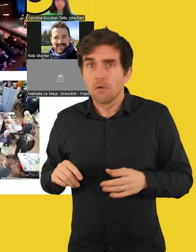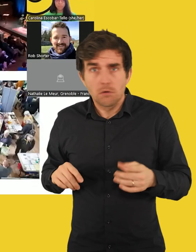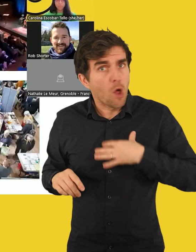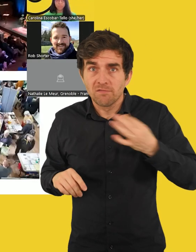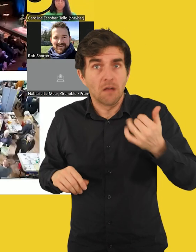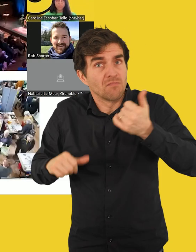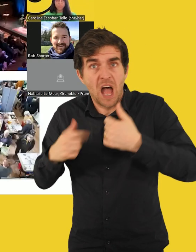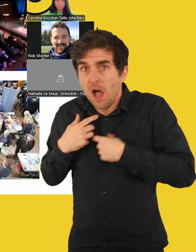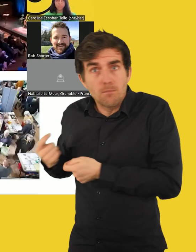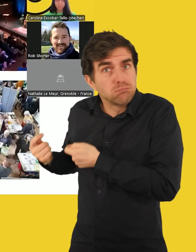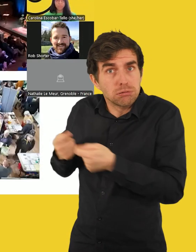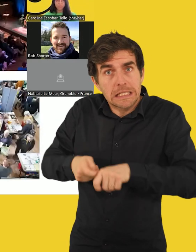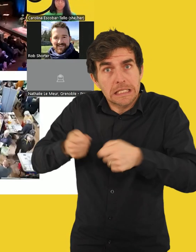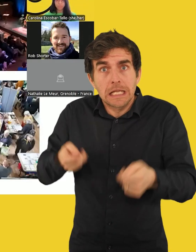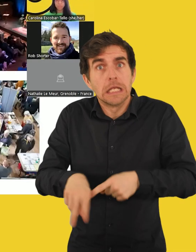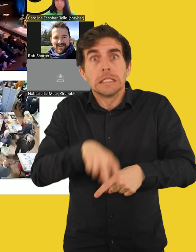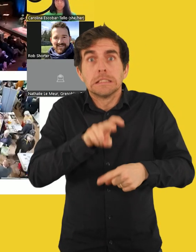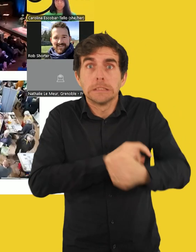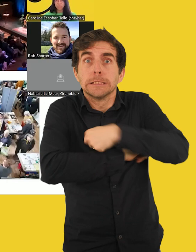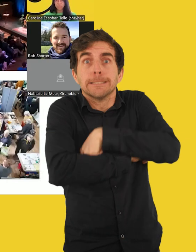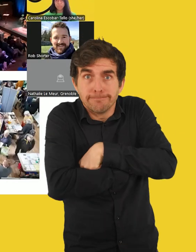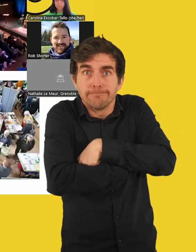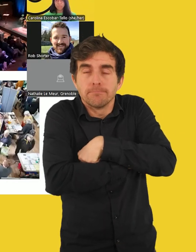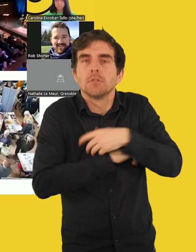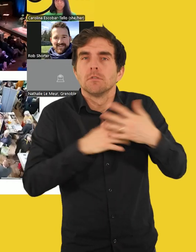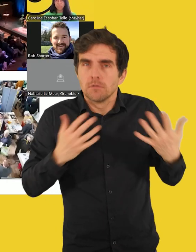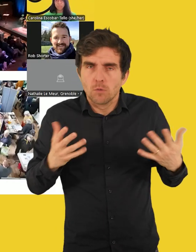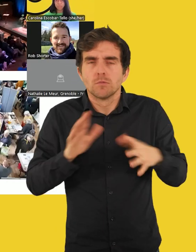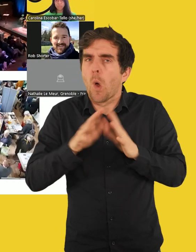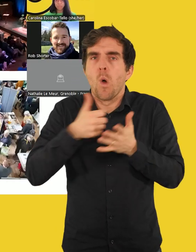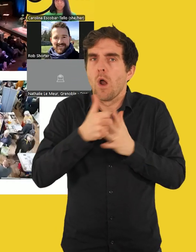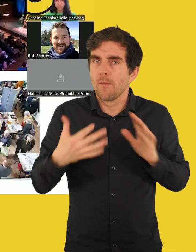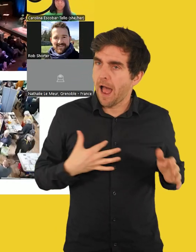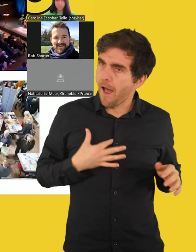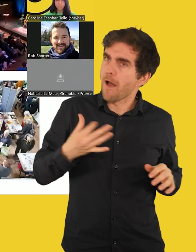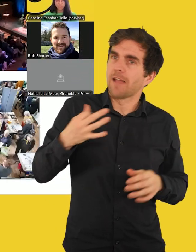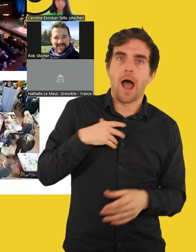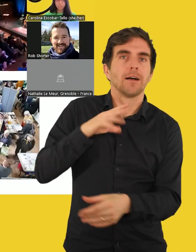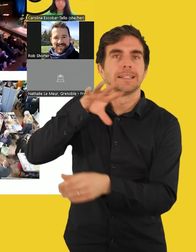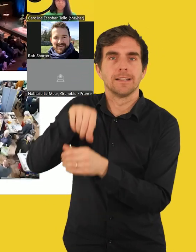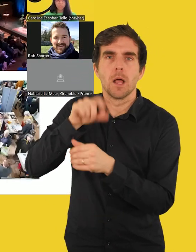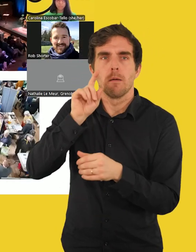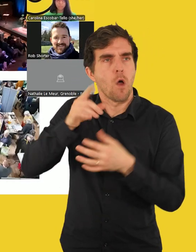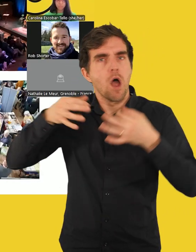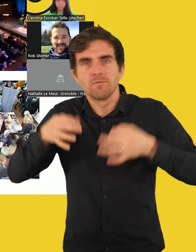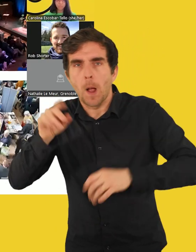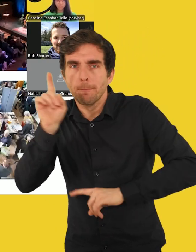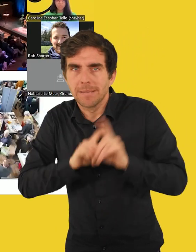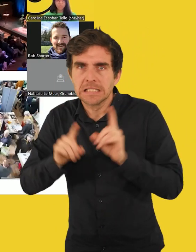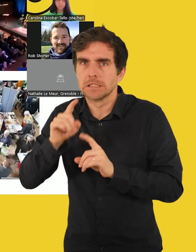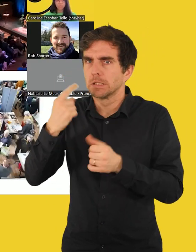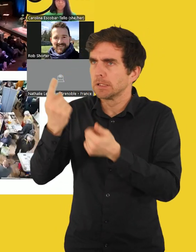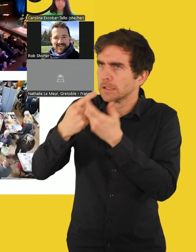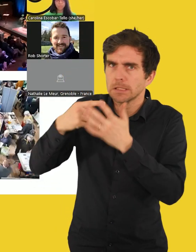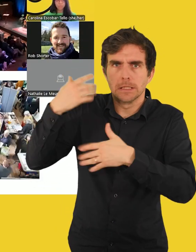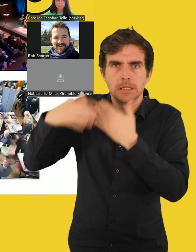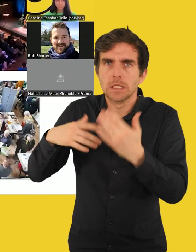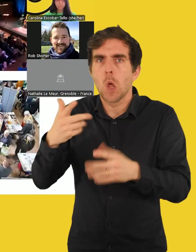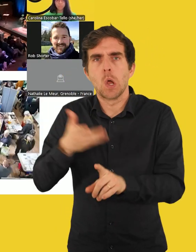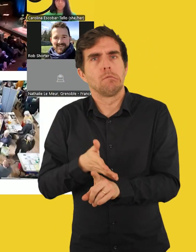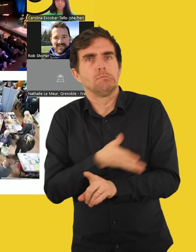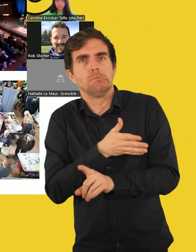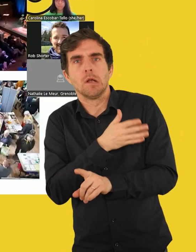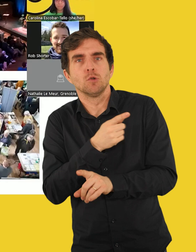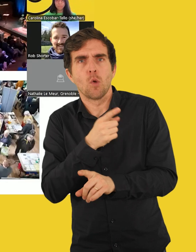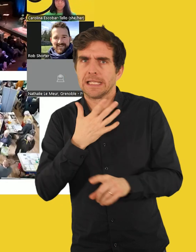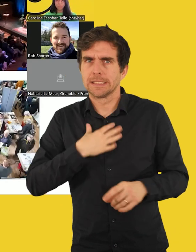People bringing a folding chair, or actually sometimes just creating another table. You don't always get invited to the council table, to the formal meeting.